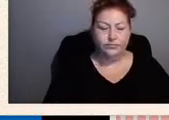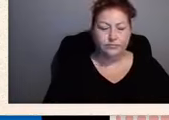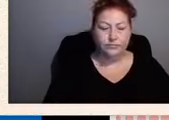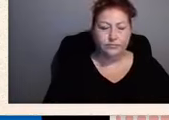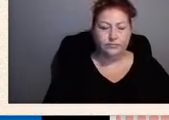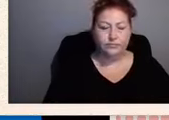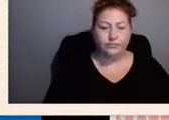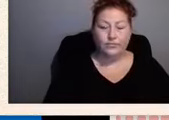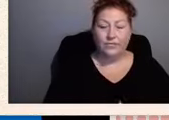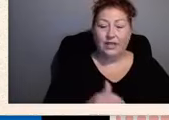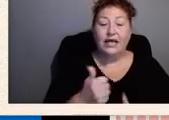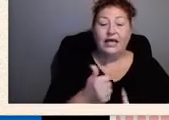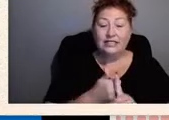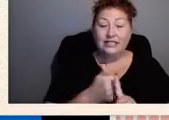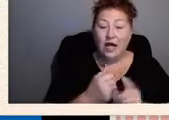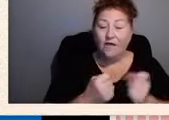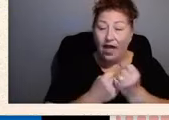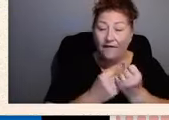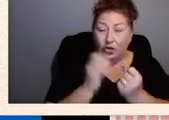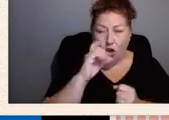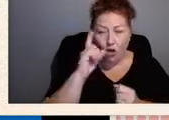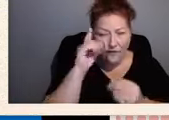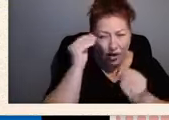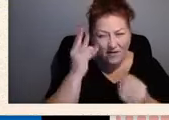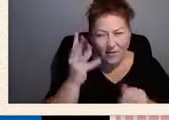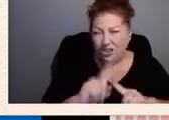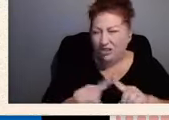Self-advocates look for information in lots of places.